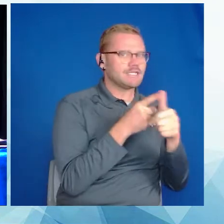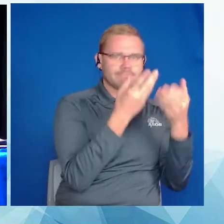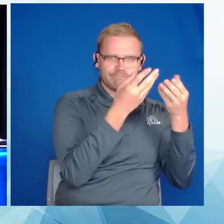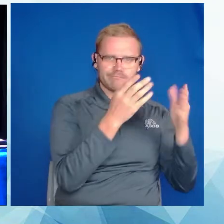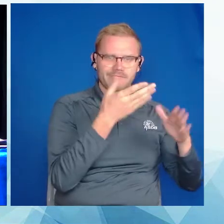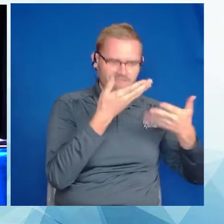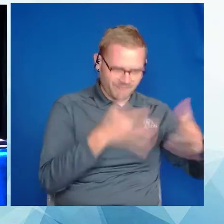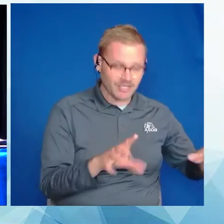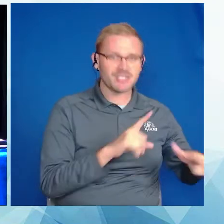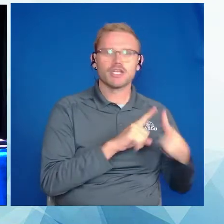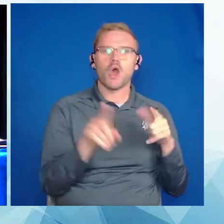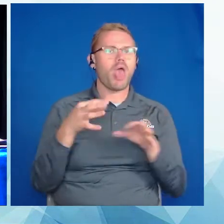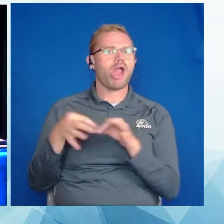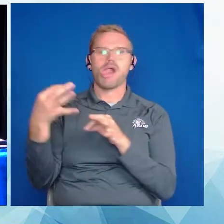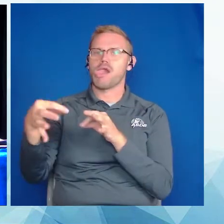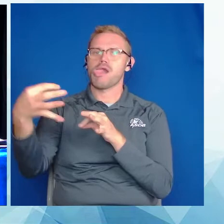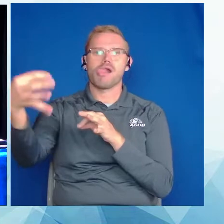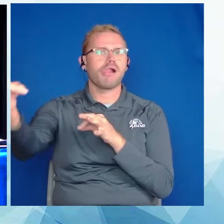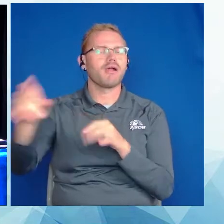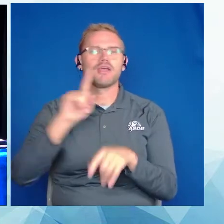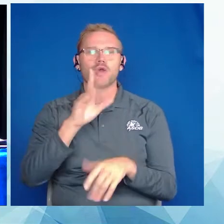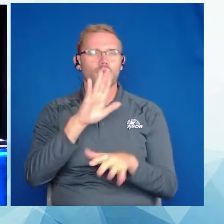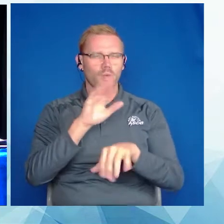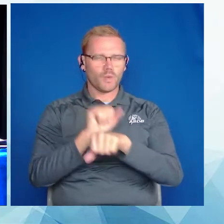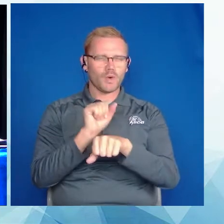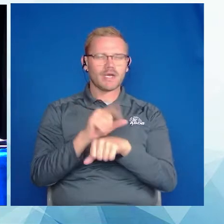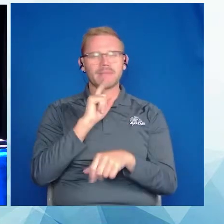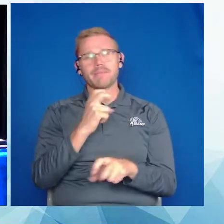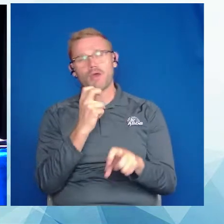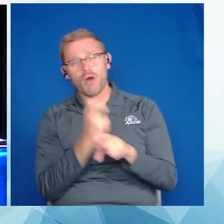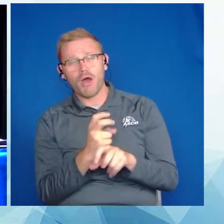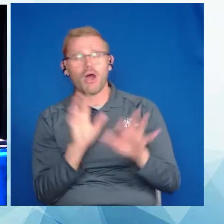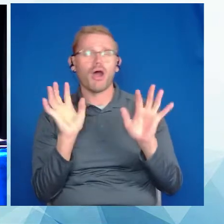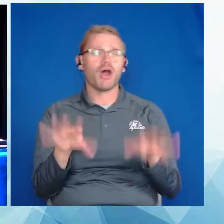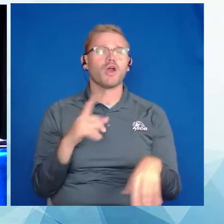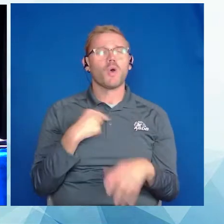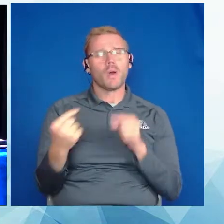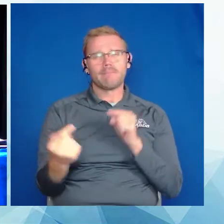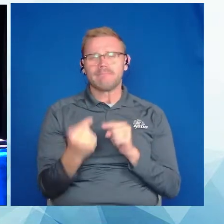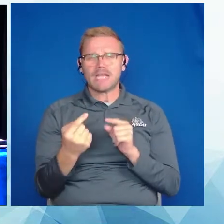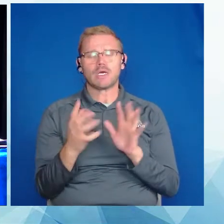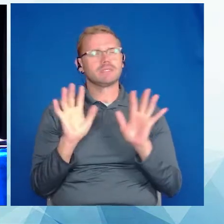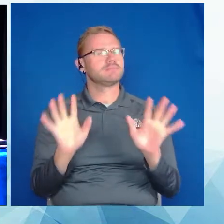not procrastinate on the parts of your work that might be hard or painful.